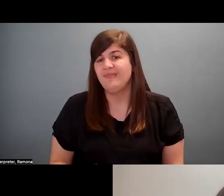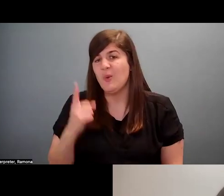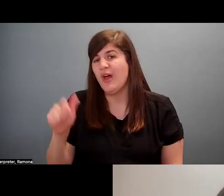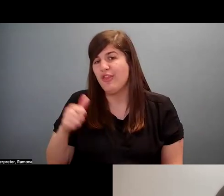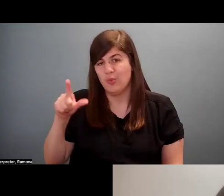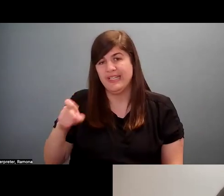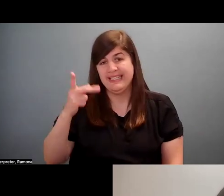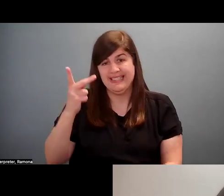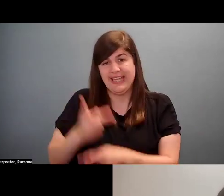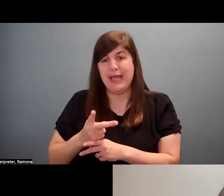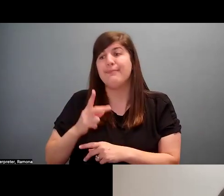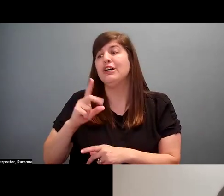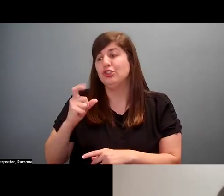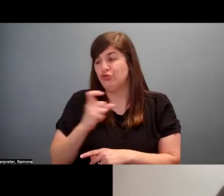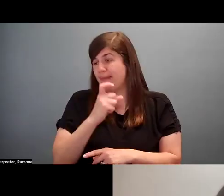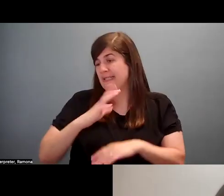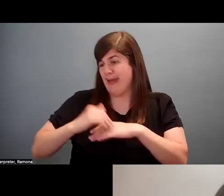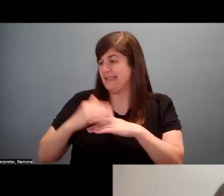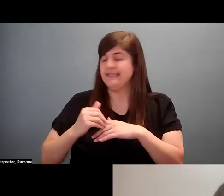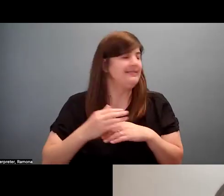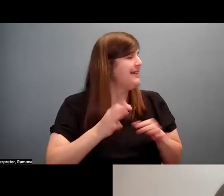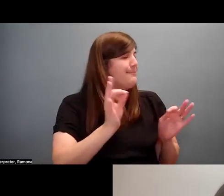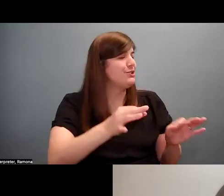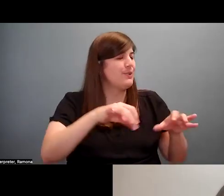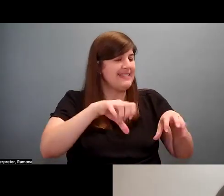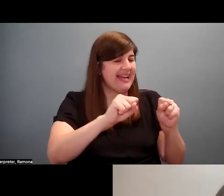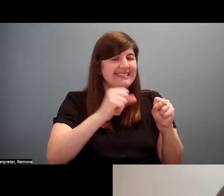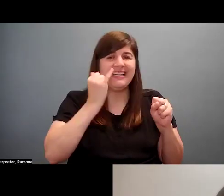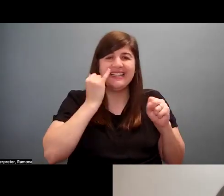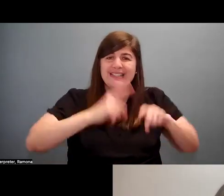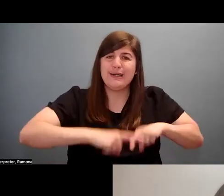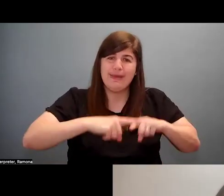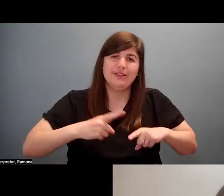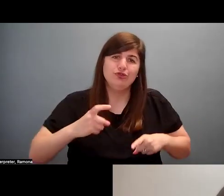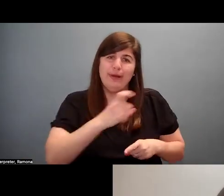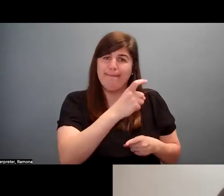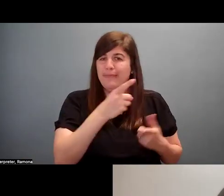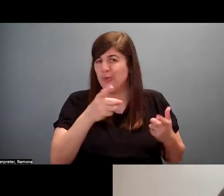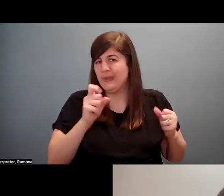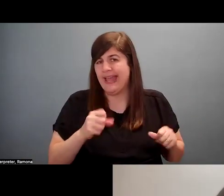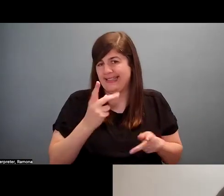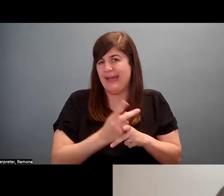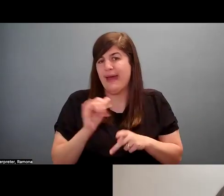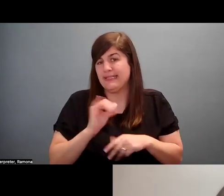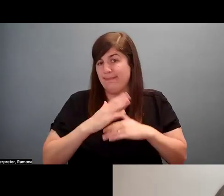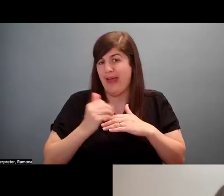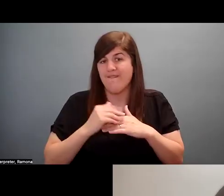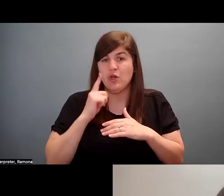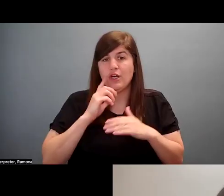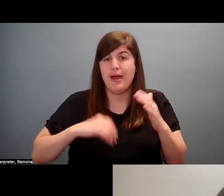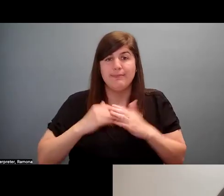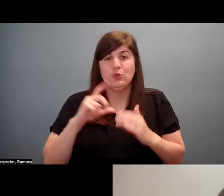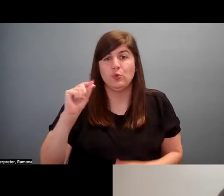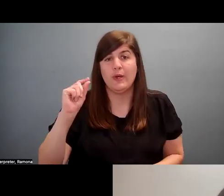was, can you keep shrimp as pets? So that answers that Absolutely. for you. Yes. Depending on the shrimp, You can keep them as pets for up to 20